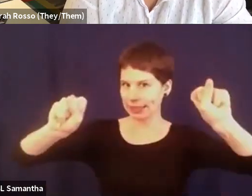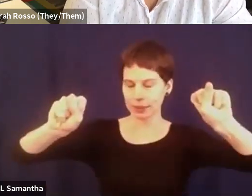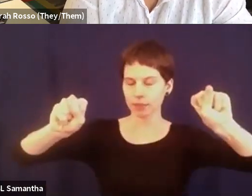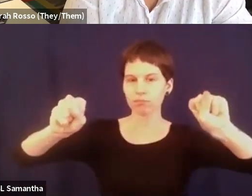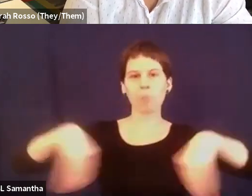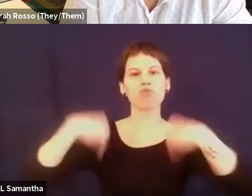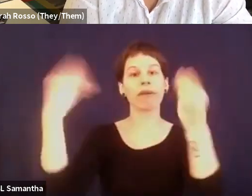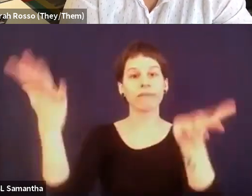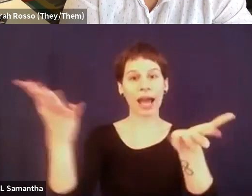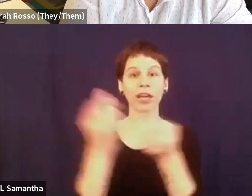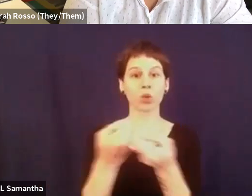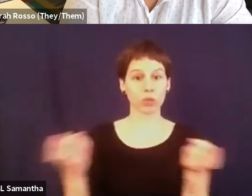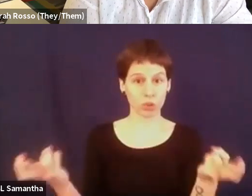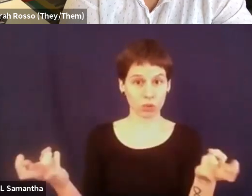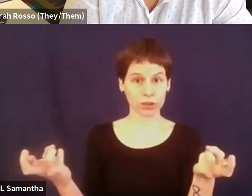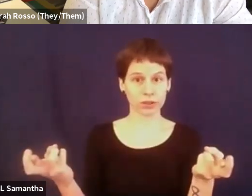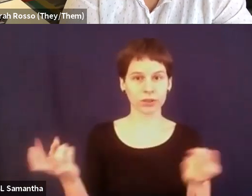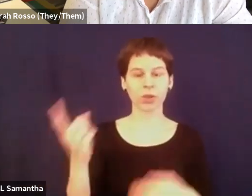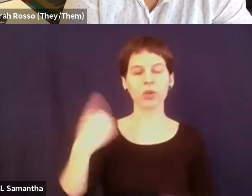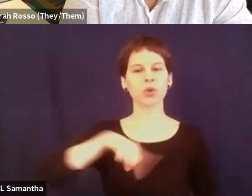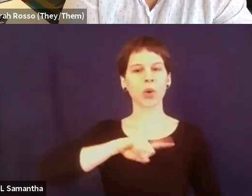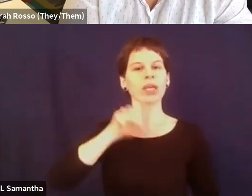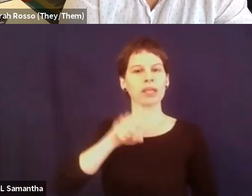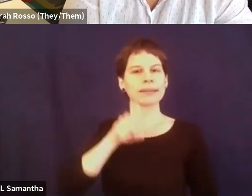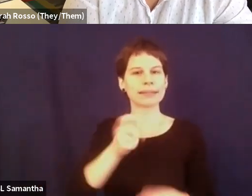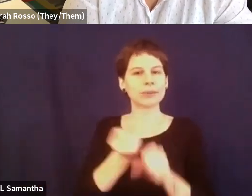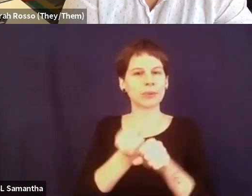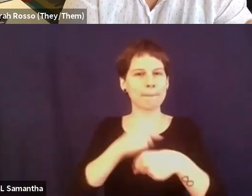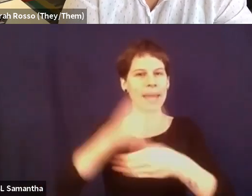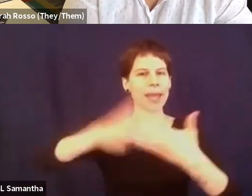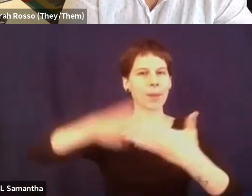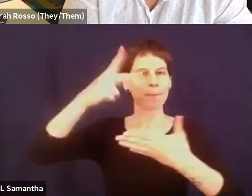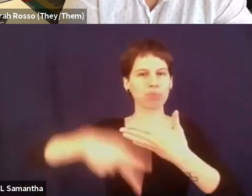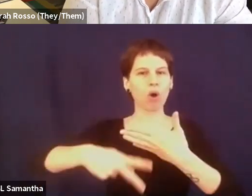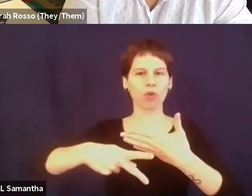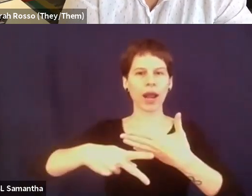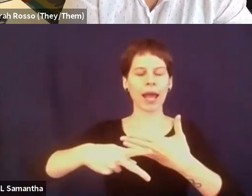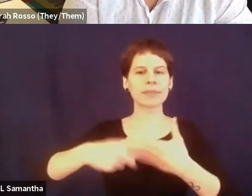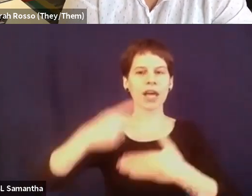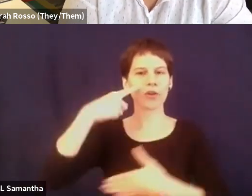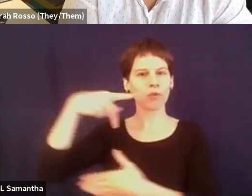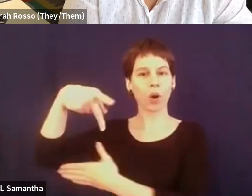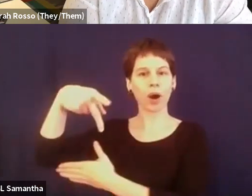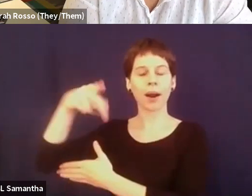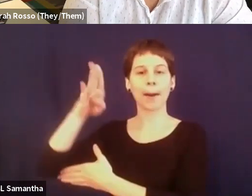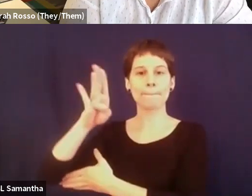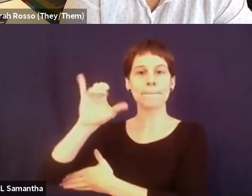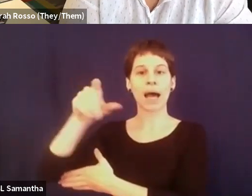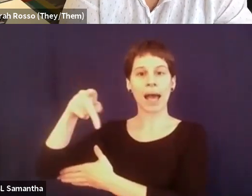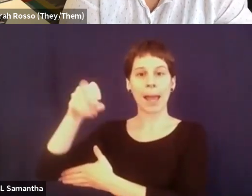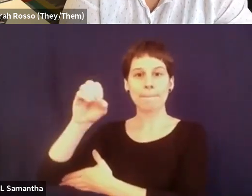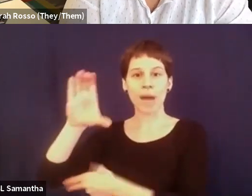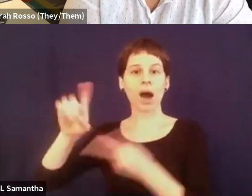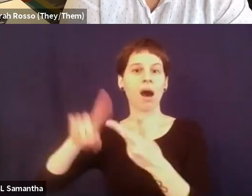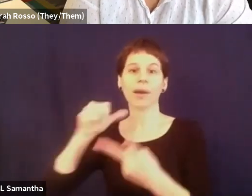able to embed programs that are by and for Black and BIPOC trans youth and non-binary youth